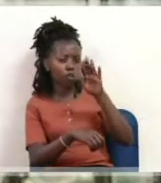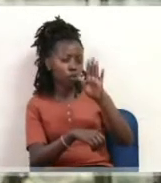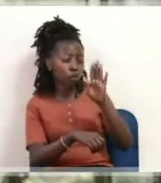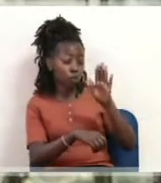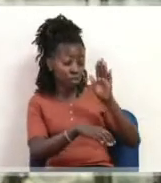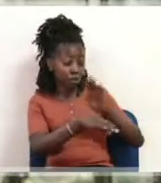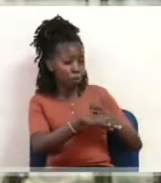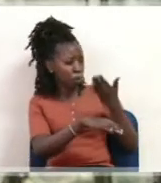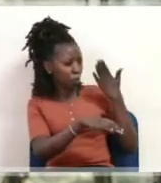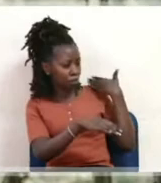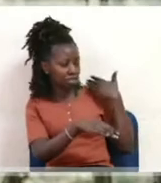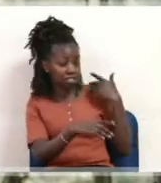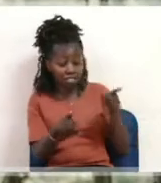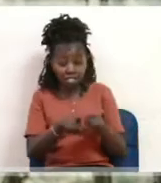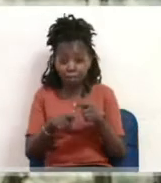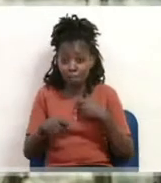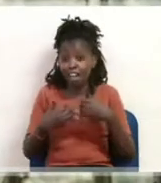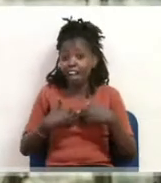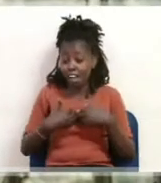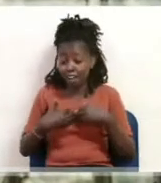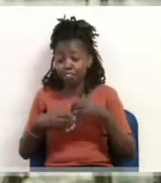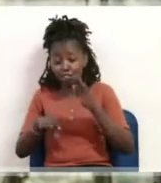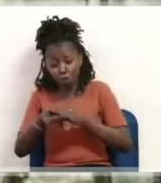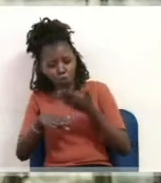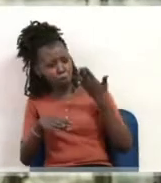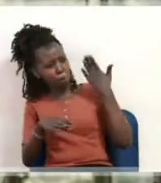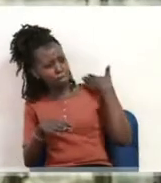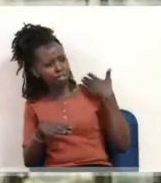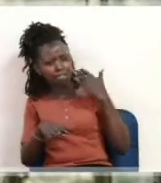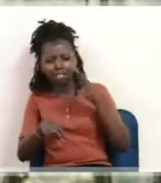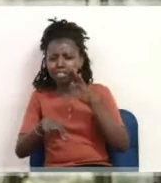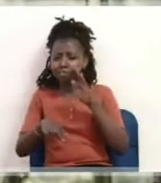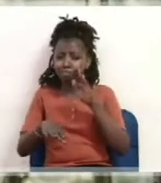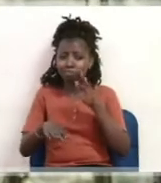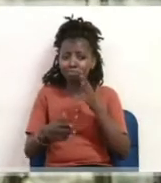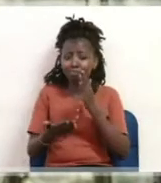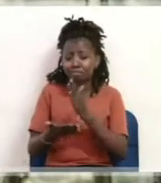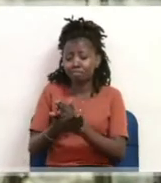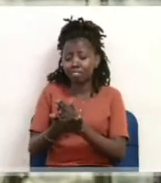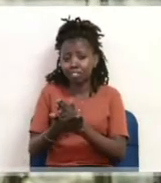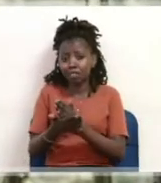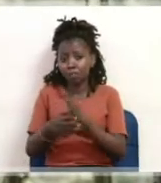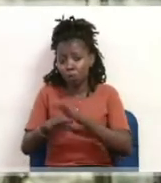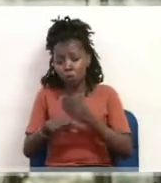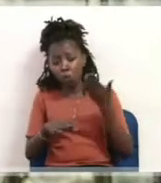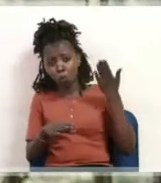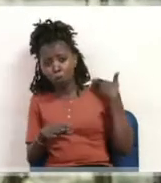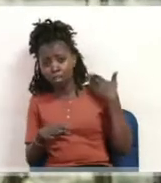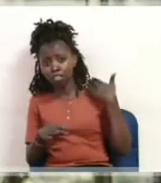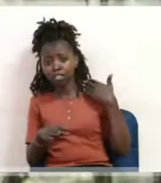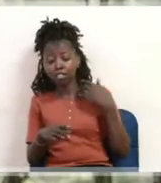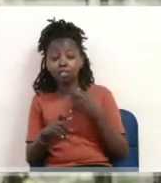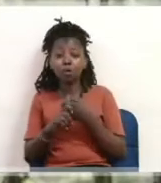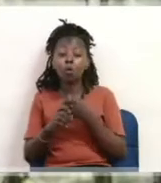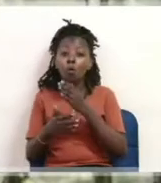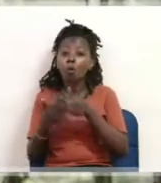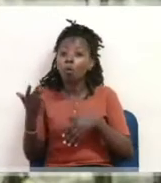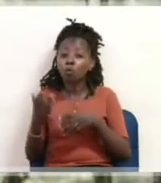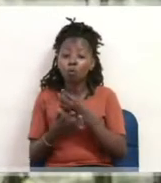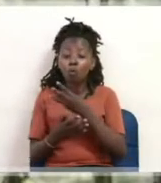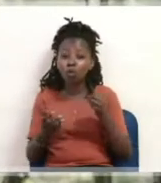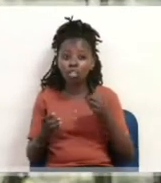glorious past. Some of my glorious past is passing Standard 7.